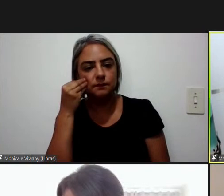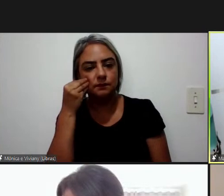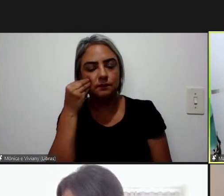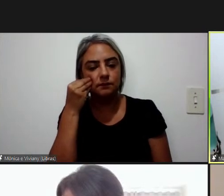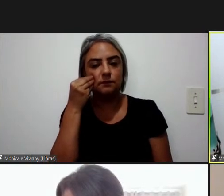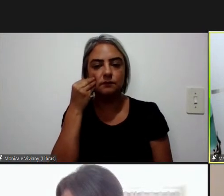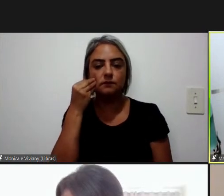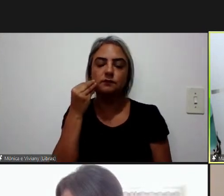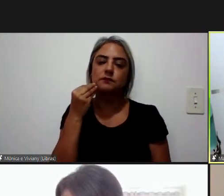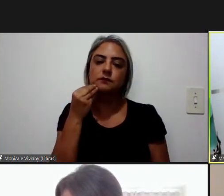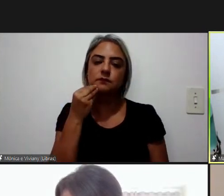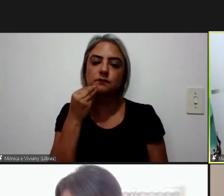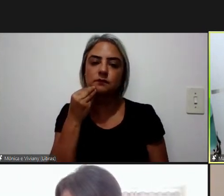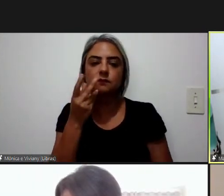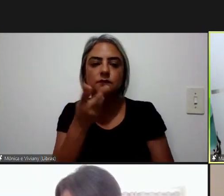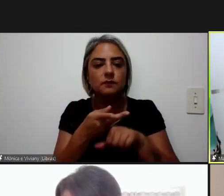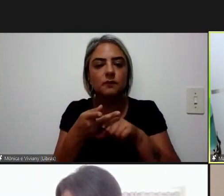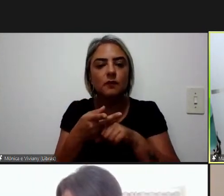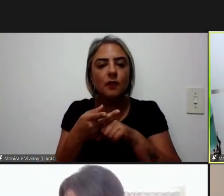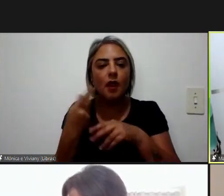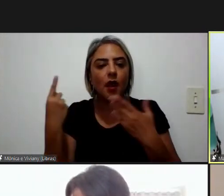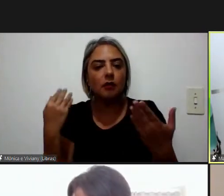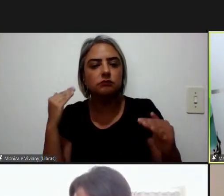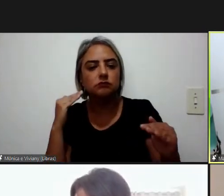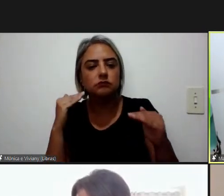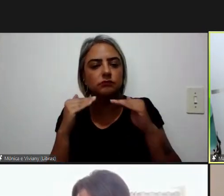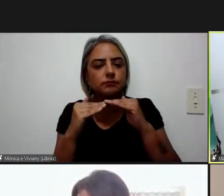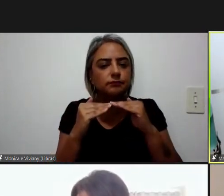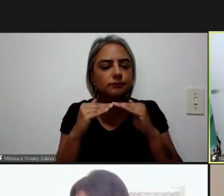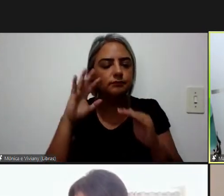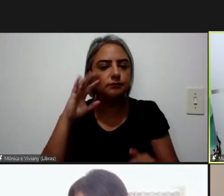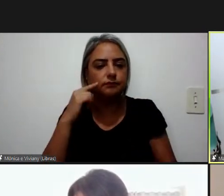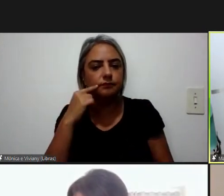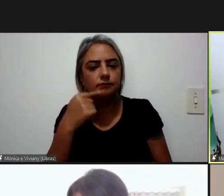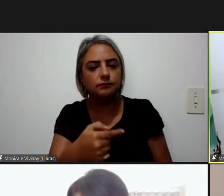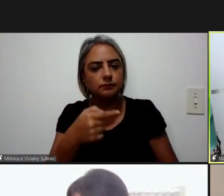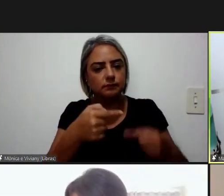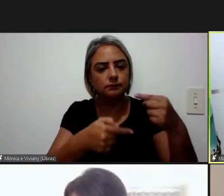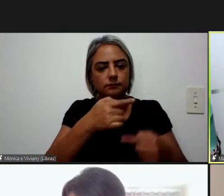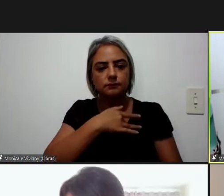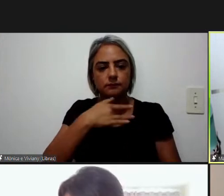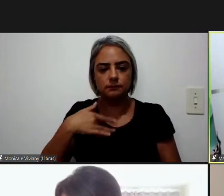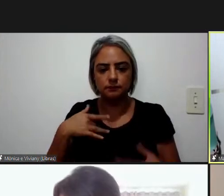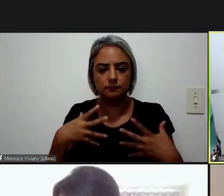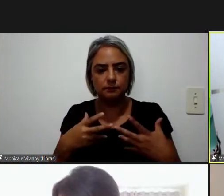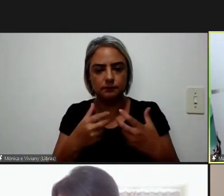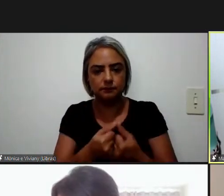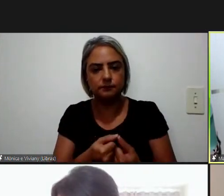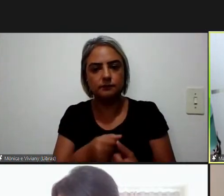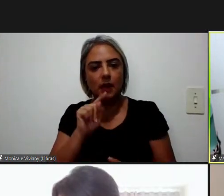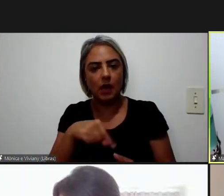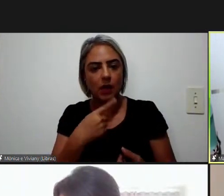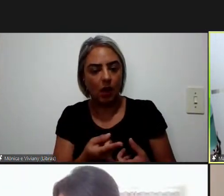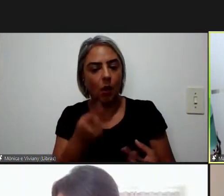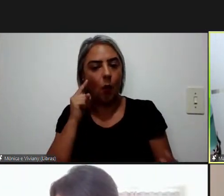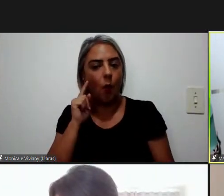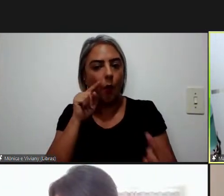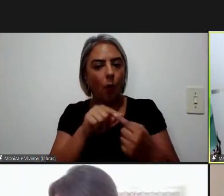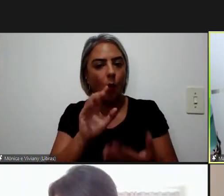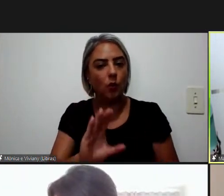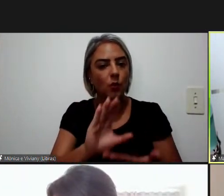the experience exchange, and to seek for